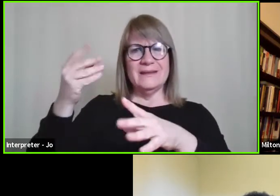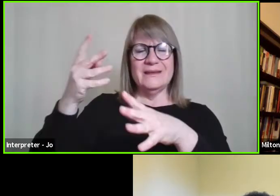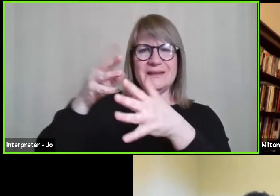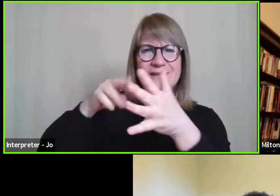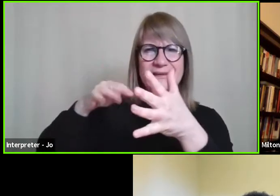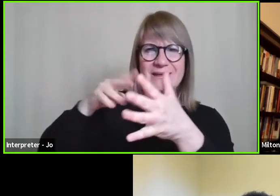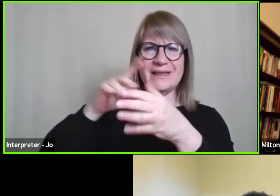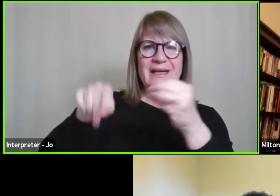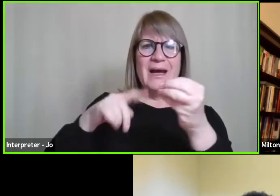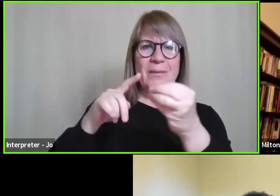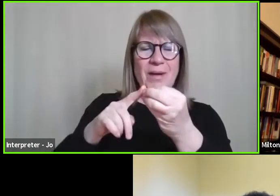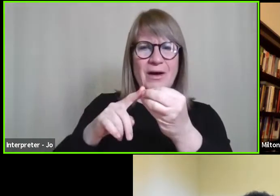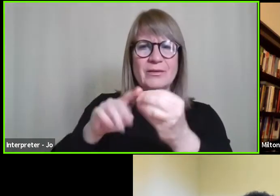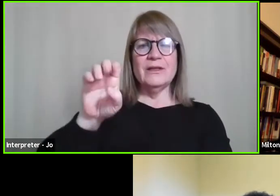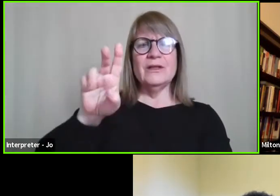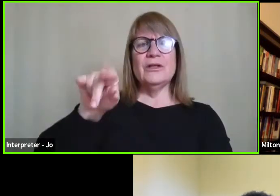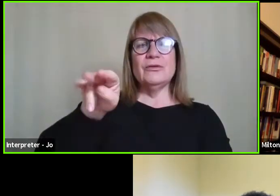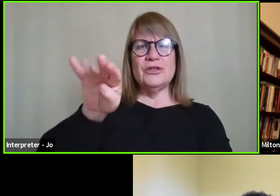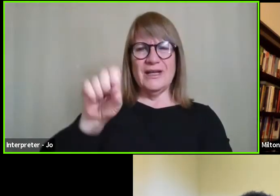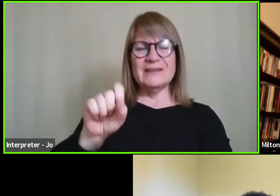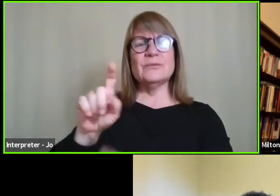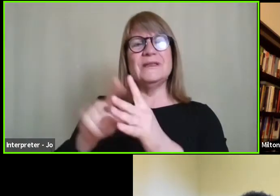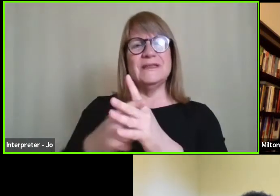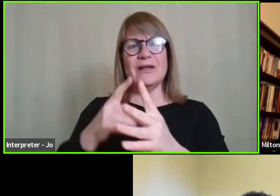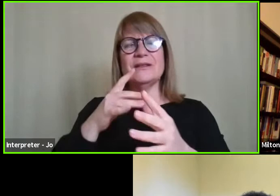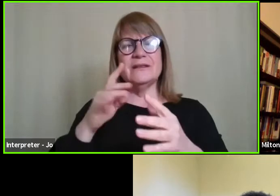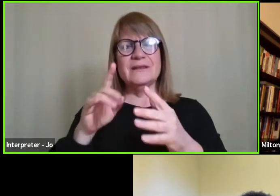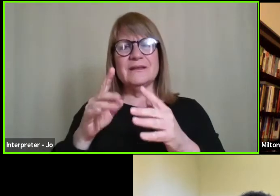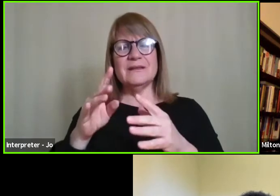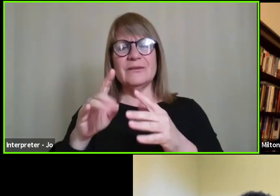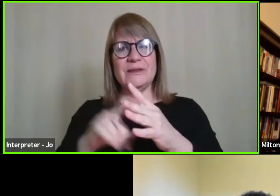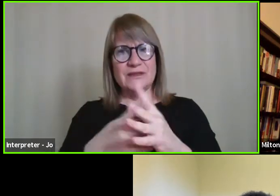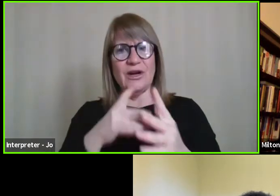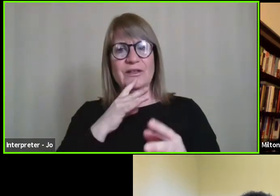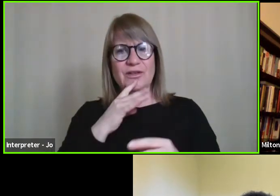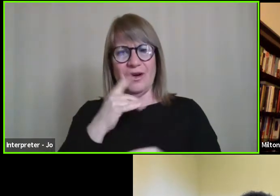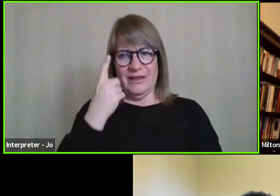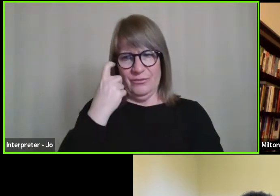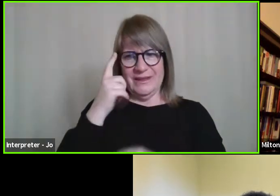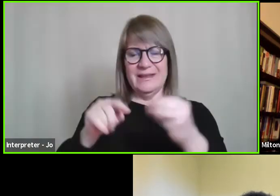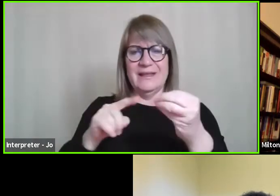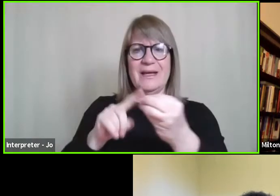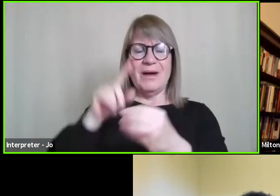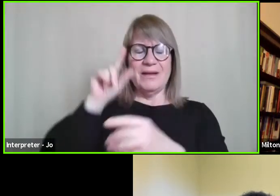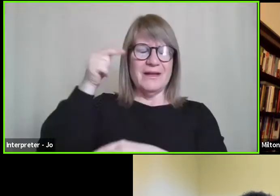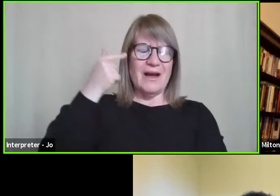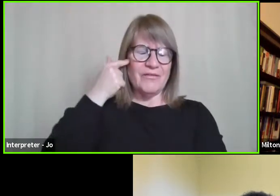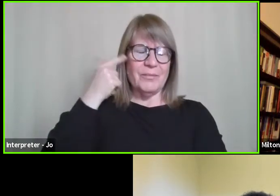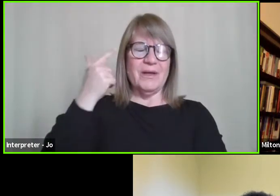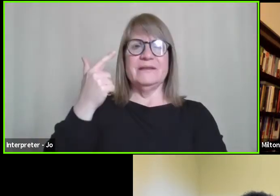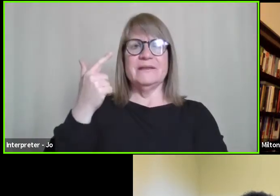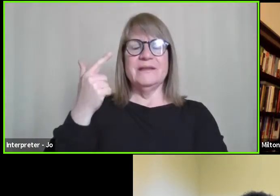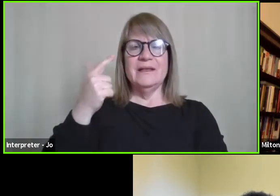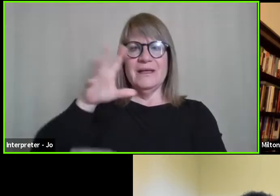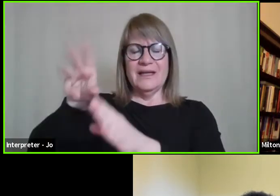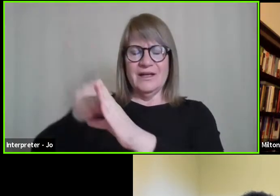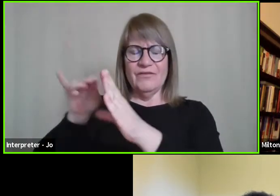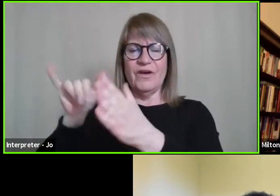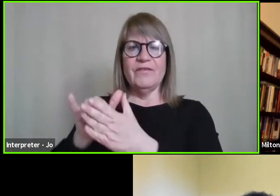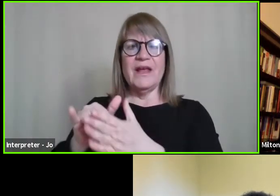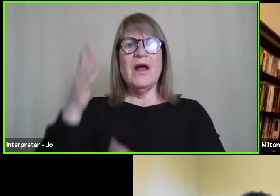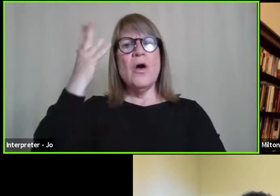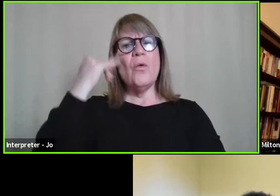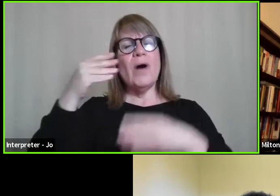role of the state and we started to talk about our state-sponsored actors um why is the martin the market a particularly